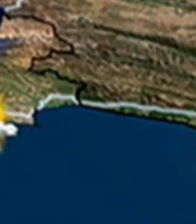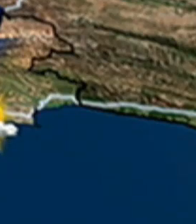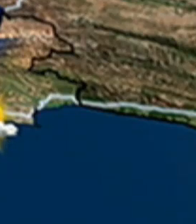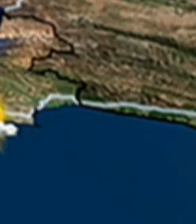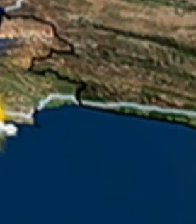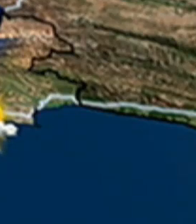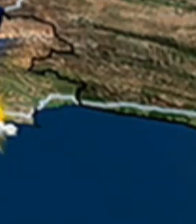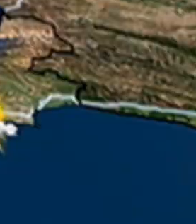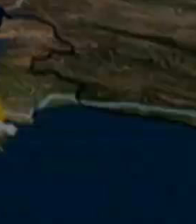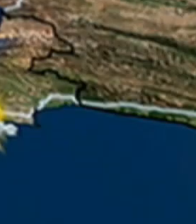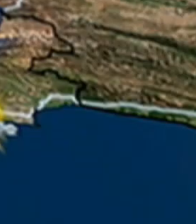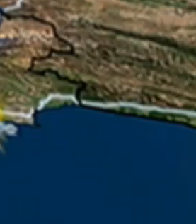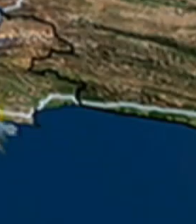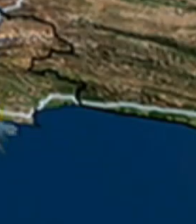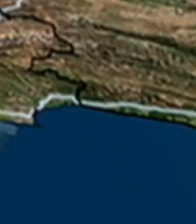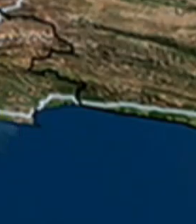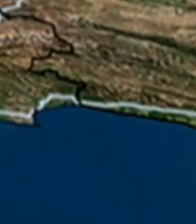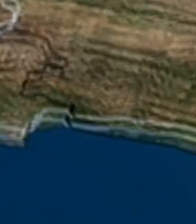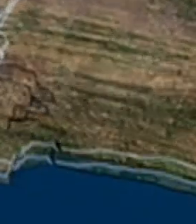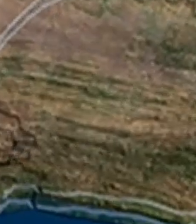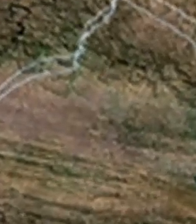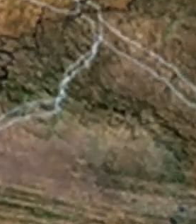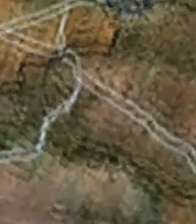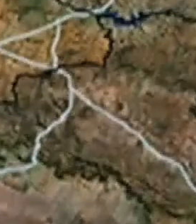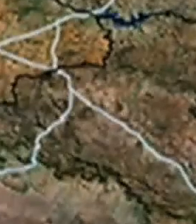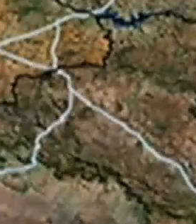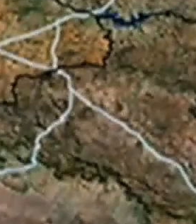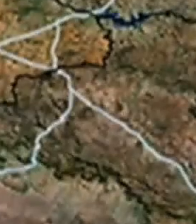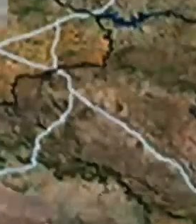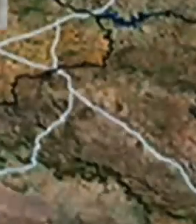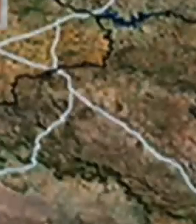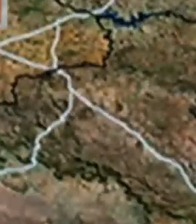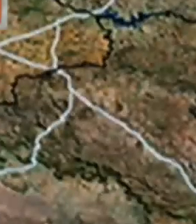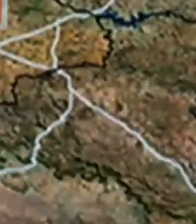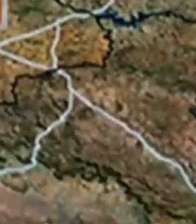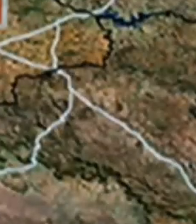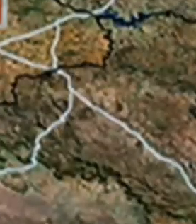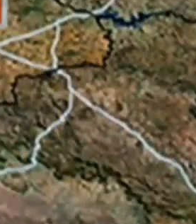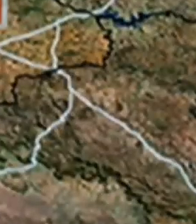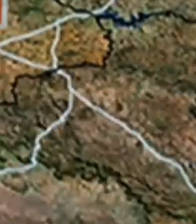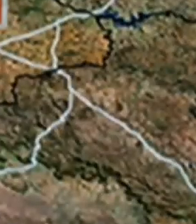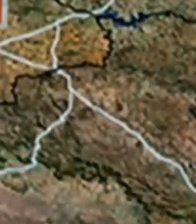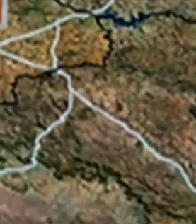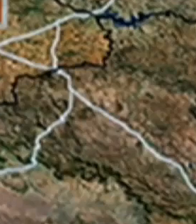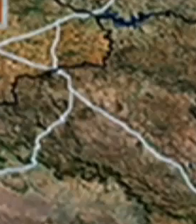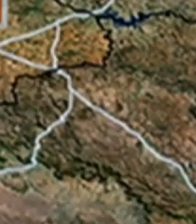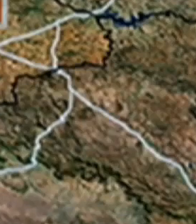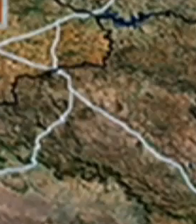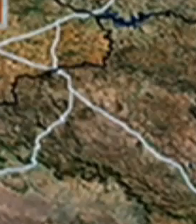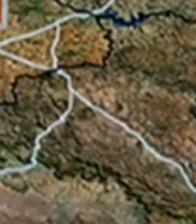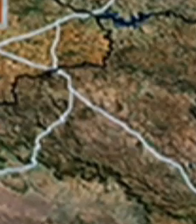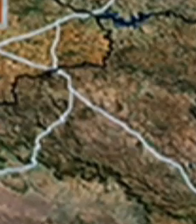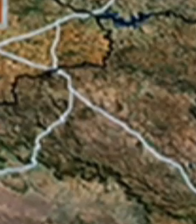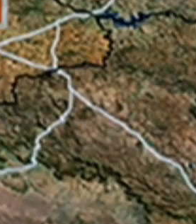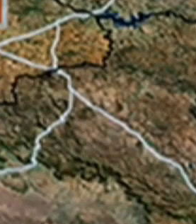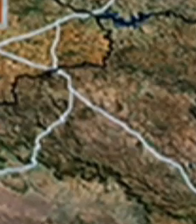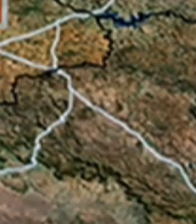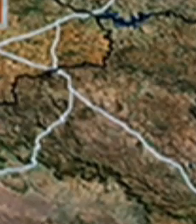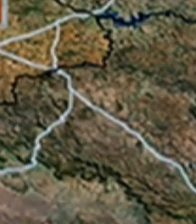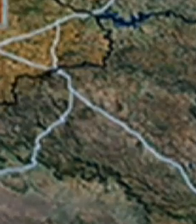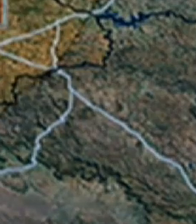bona gabotse go fodile ke 4 ka Kapa Leboa re boletše ka gore phišo tla ba gona ka dikarolong tše re bona dikgata tša rena di obela 32 ka bo Kuruman le